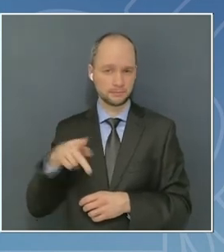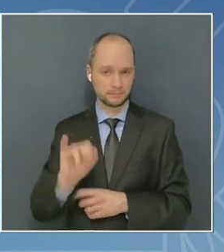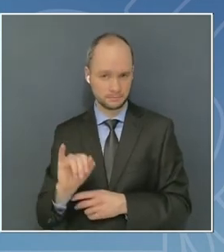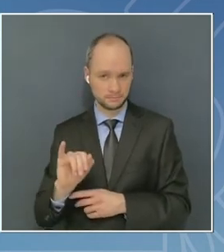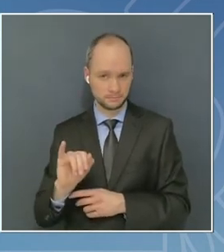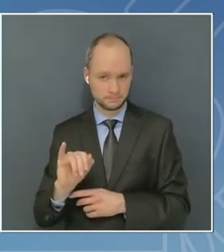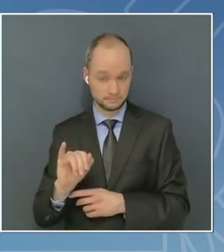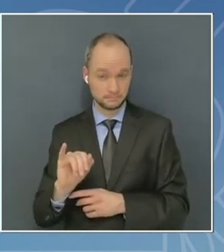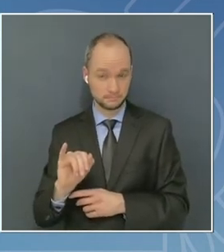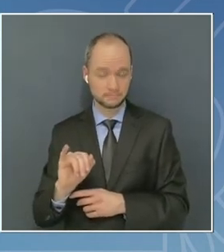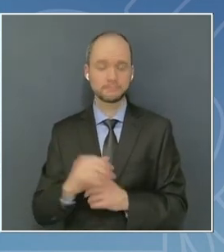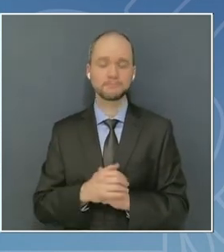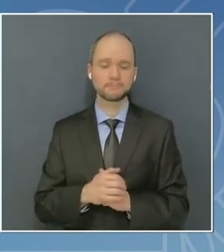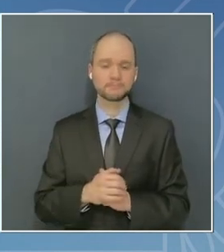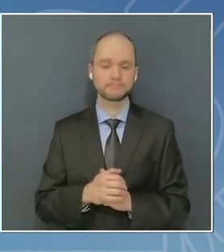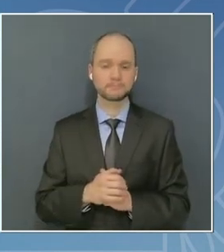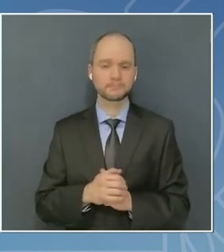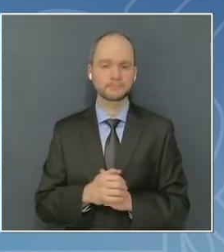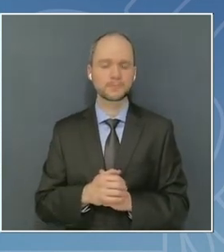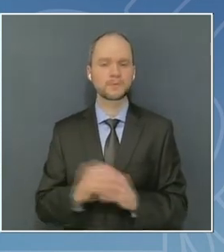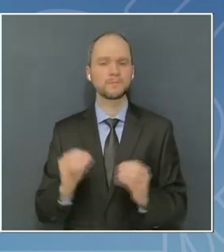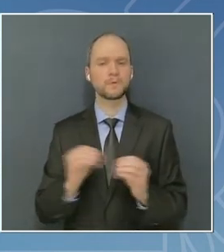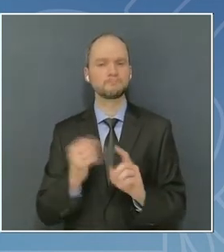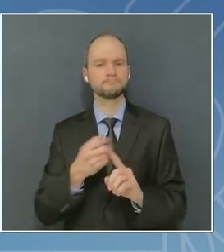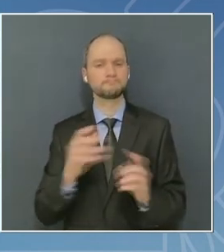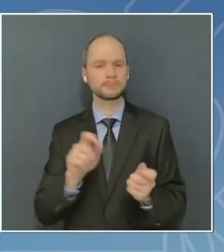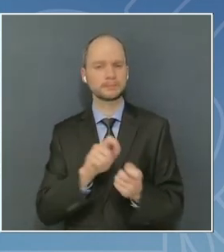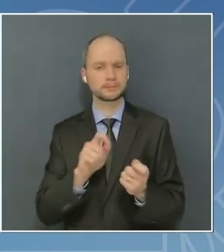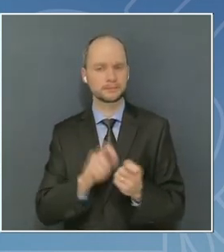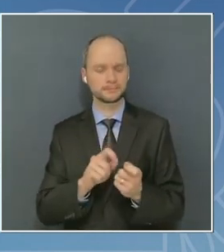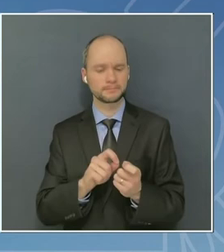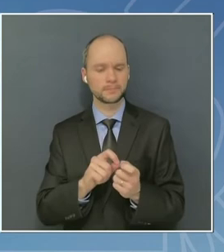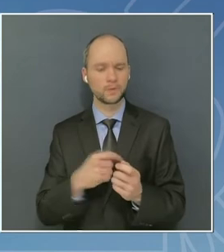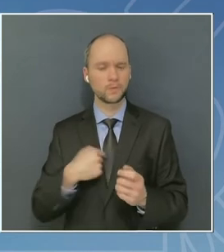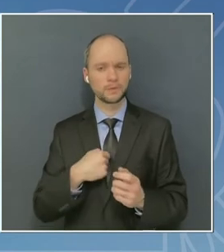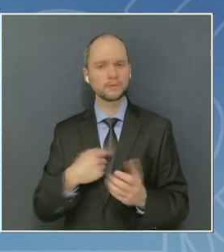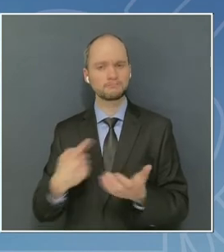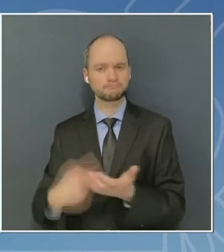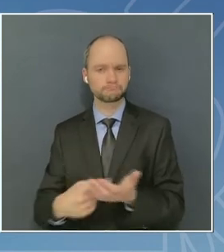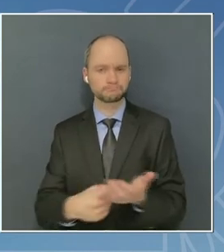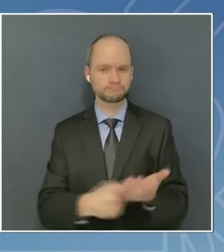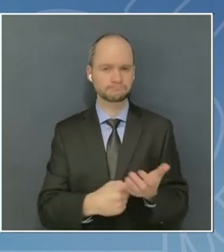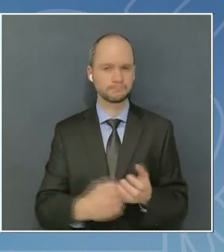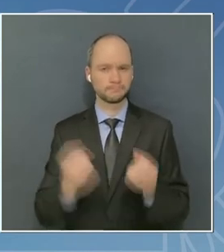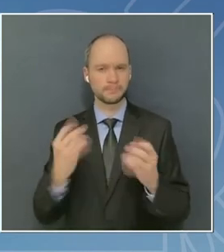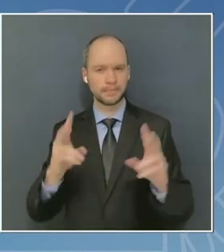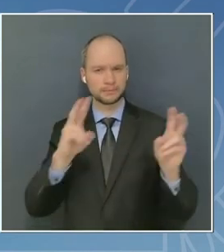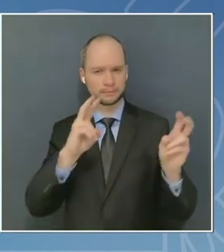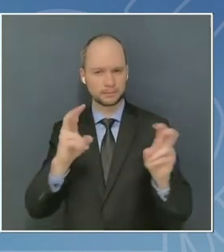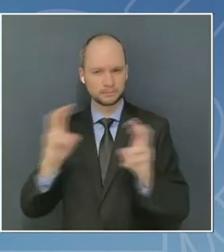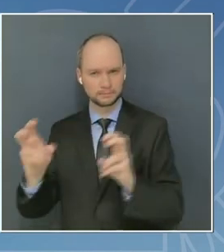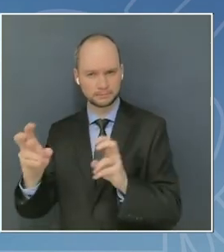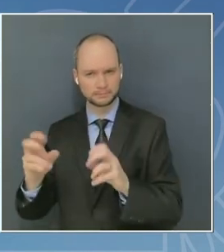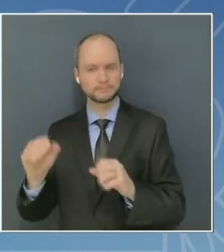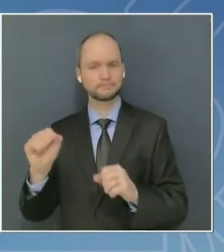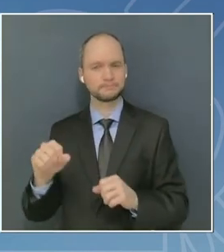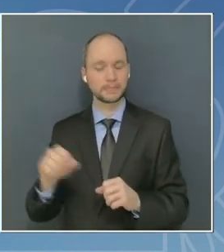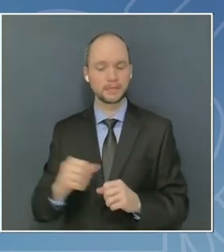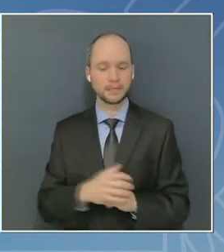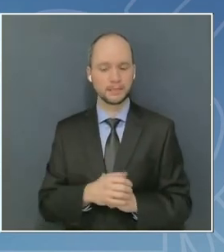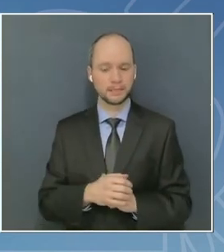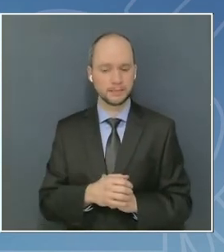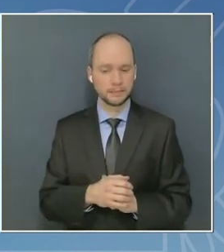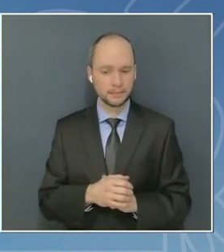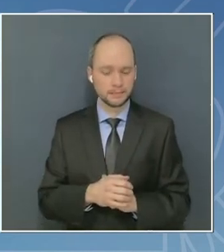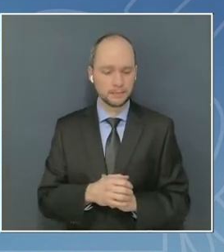have numerous, we have discussed a lot of topics, and this will be discussed